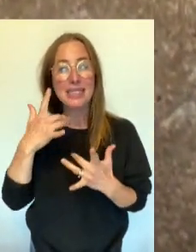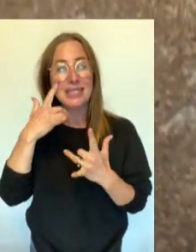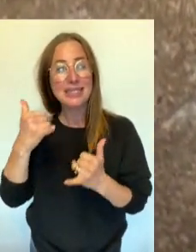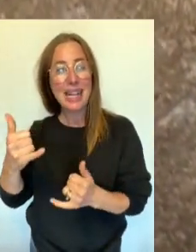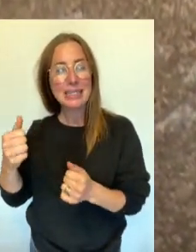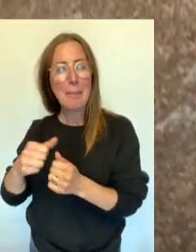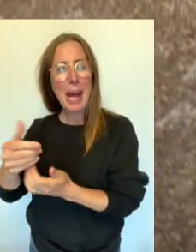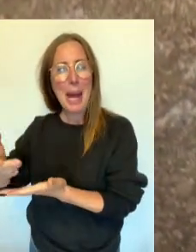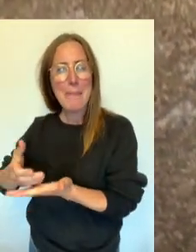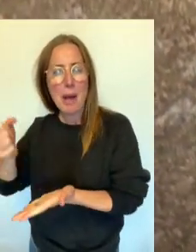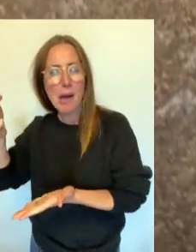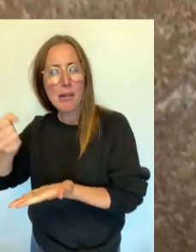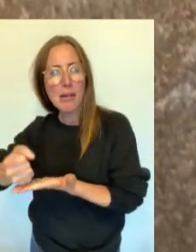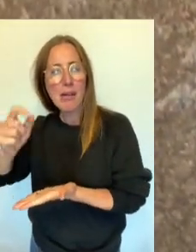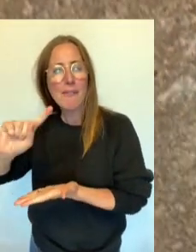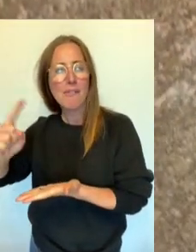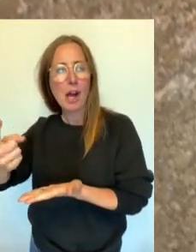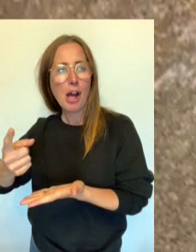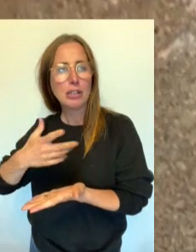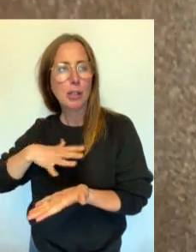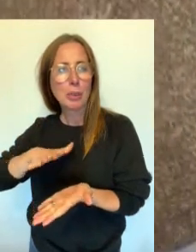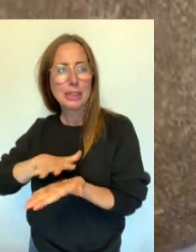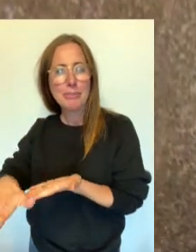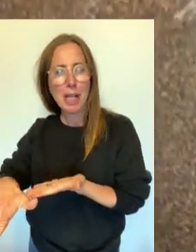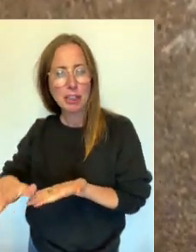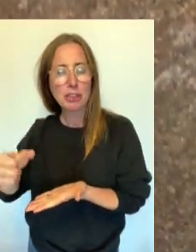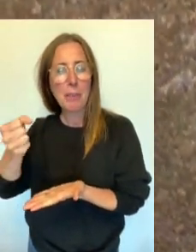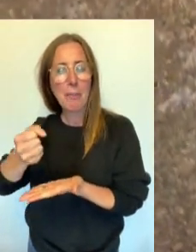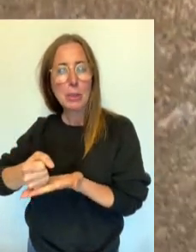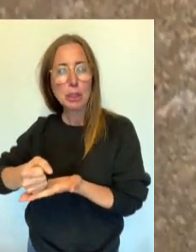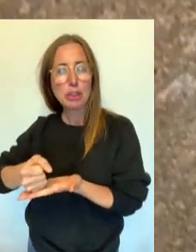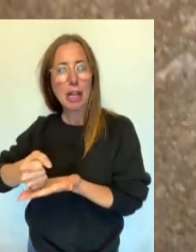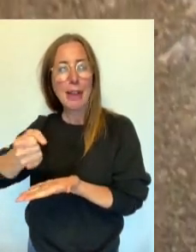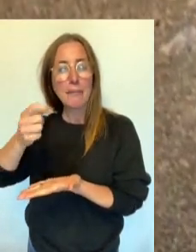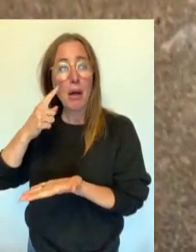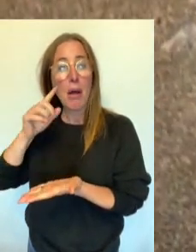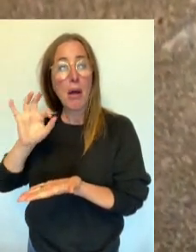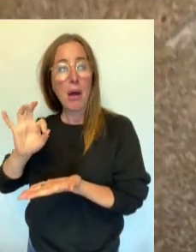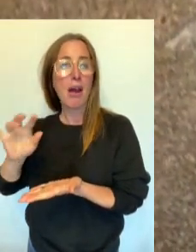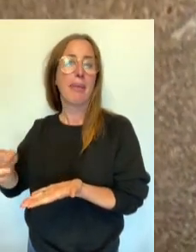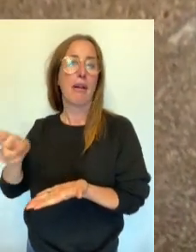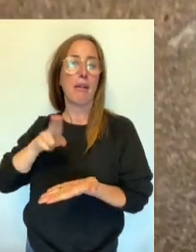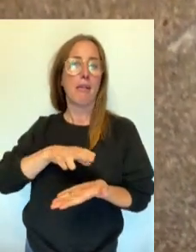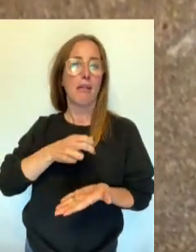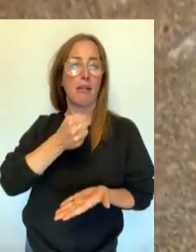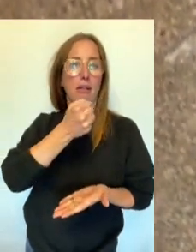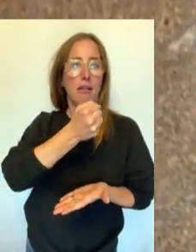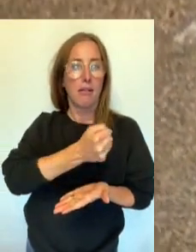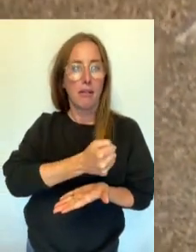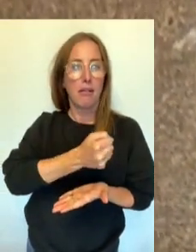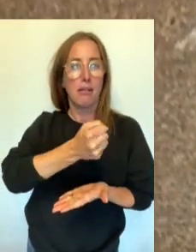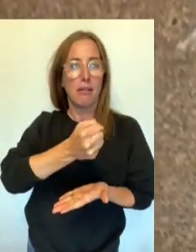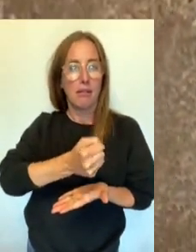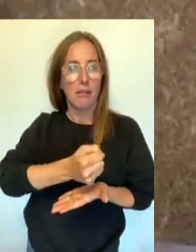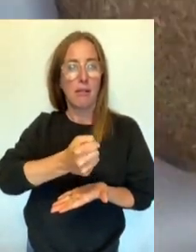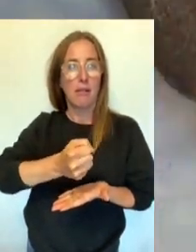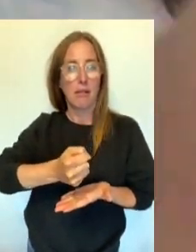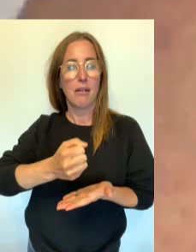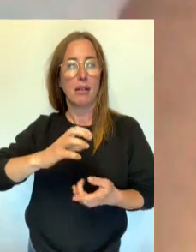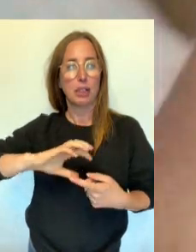And just very carefully touch down, lift off. Touch down, lift